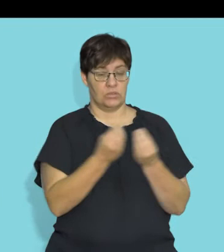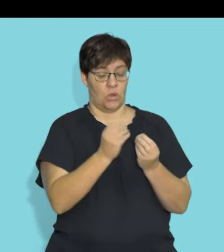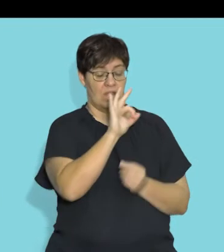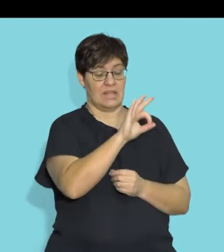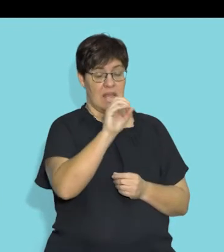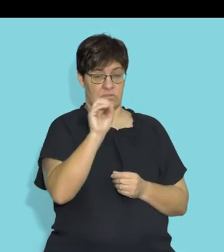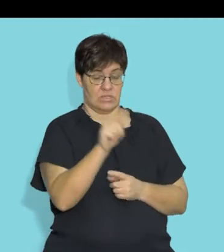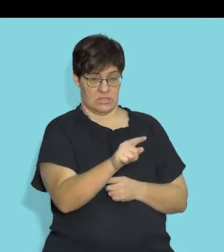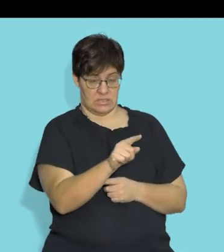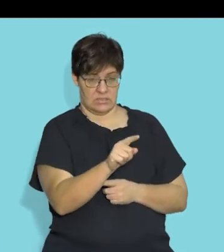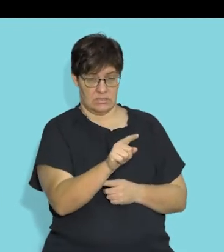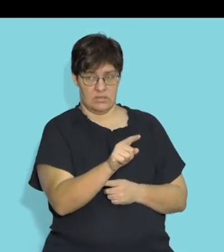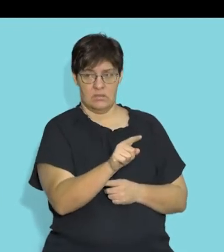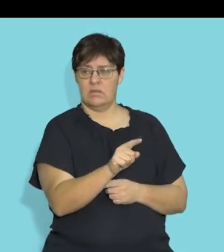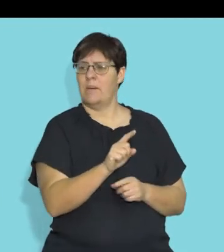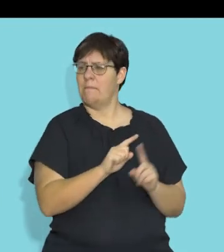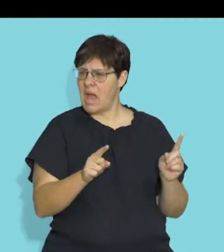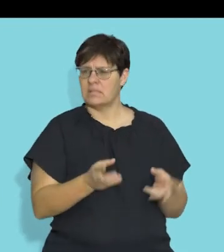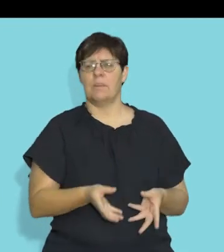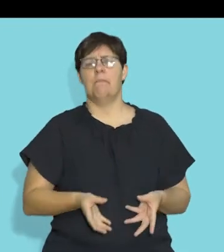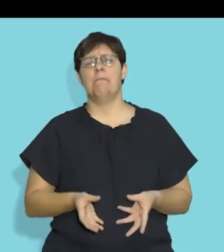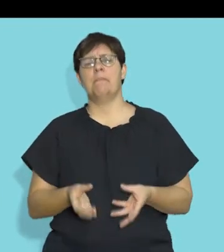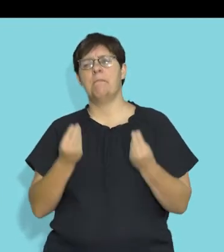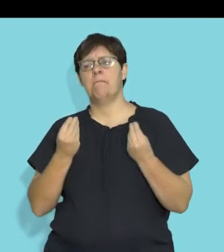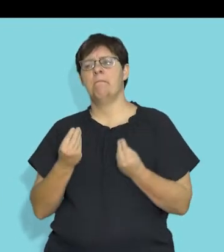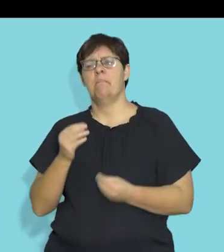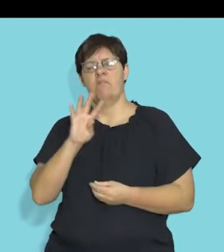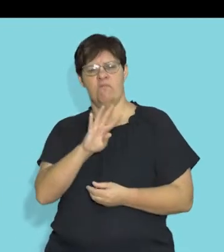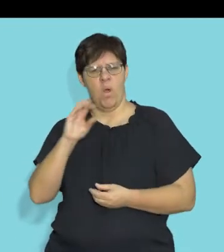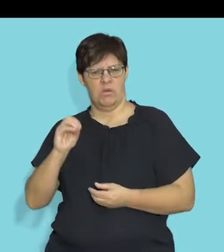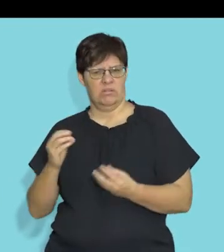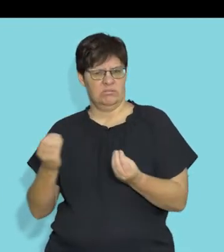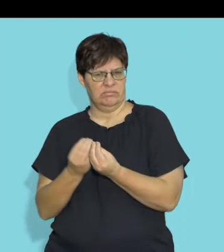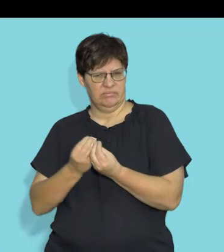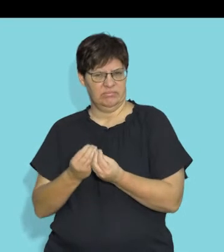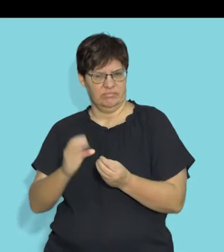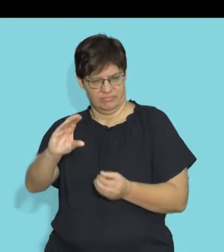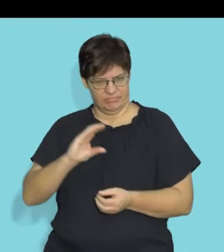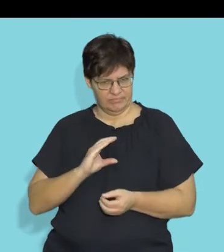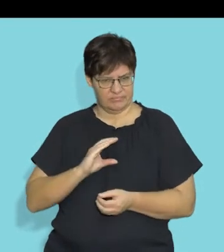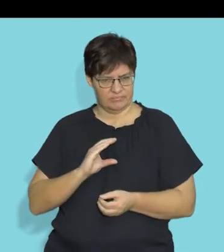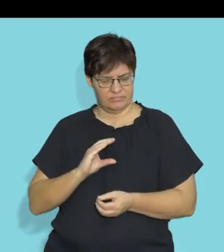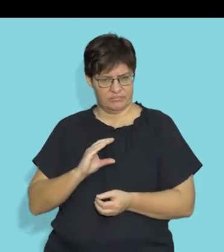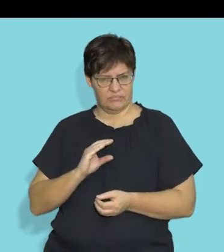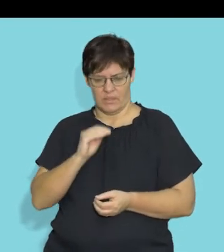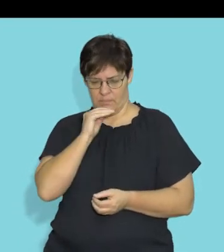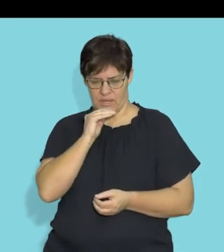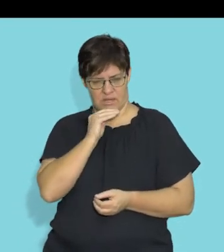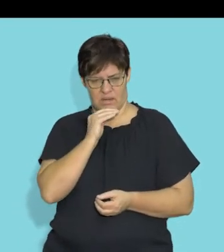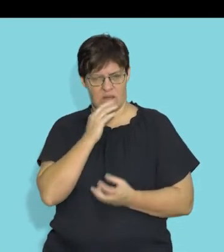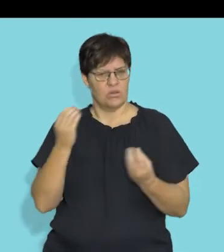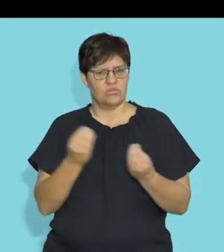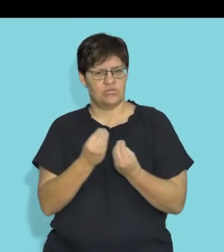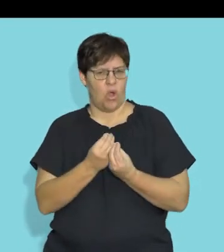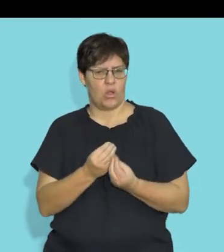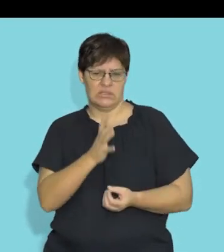Their opening stock was 300, right? Yet they received how much? 400 units, clearly indicating